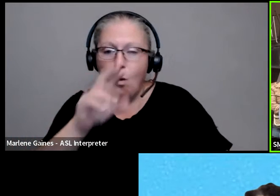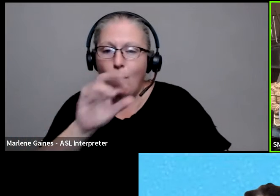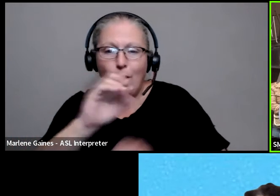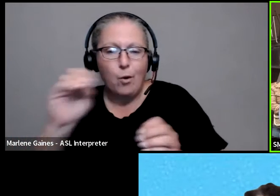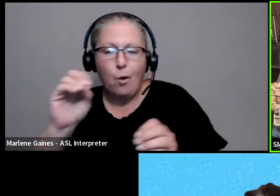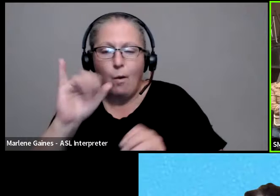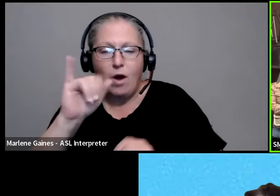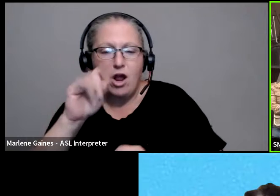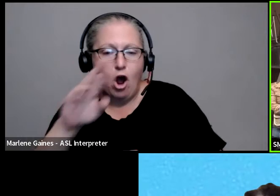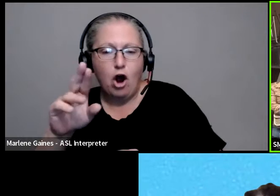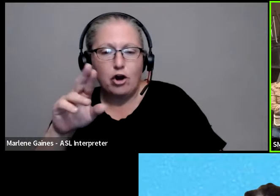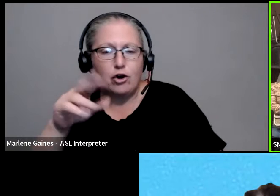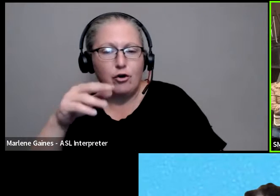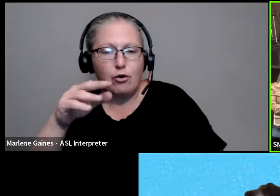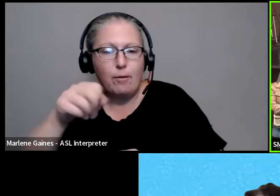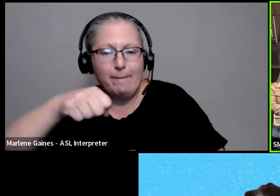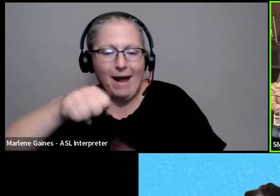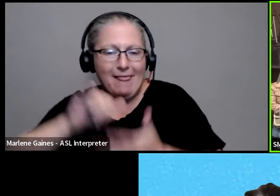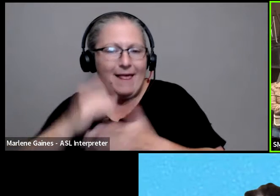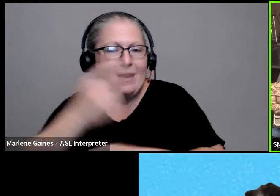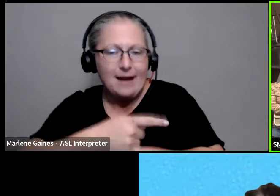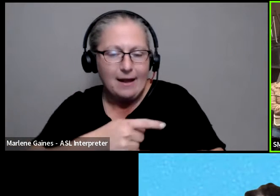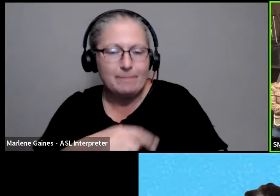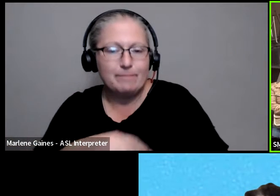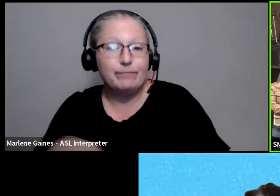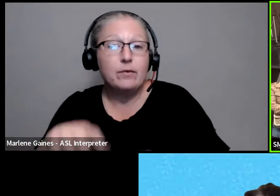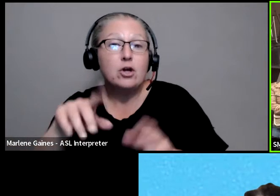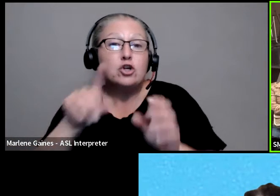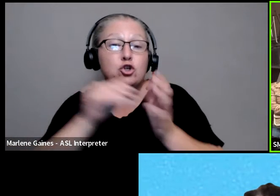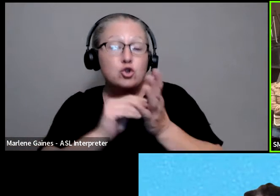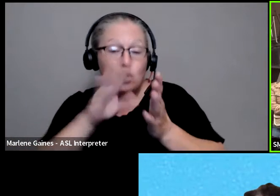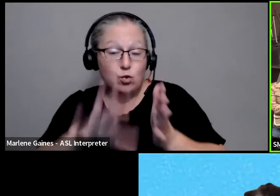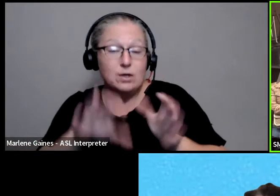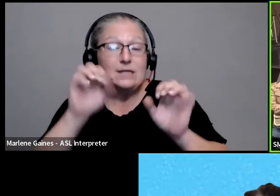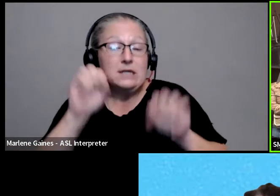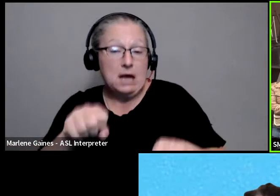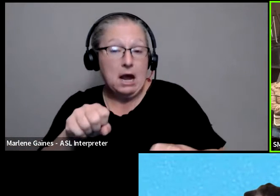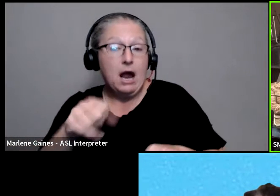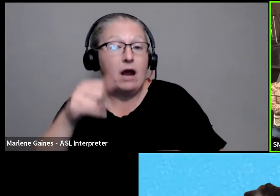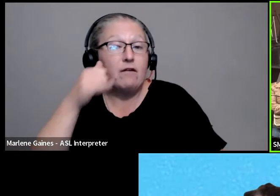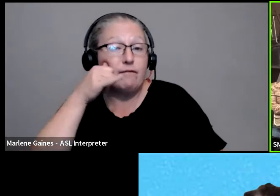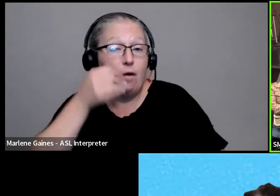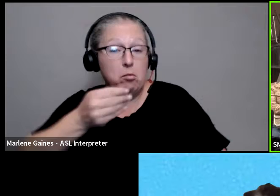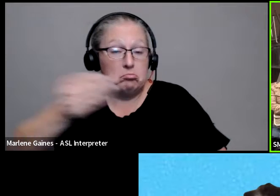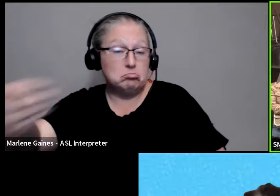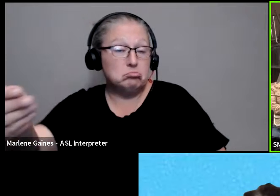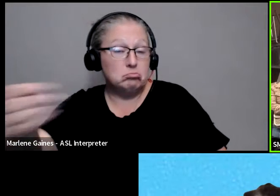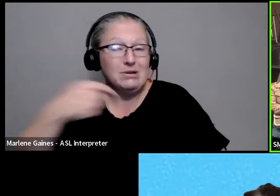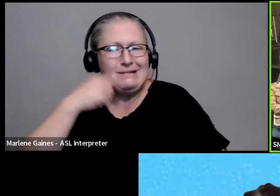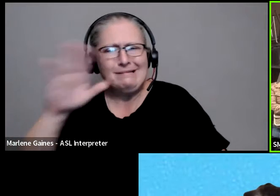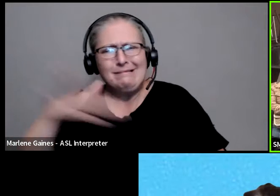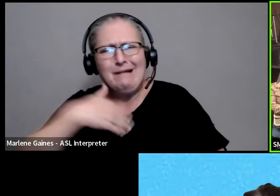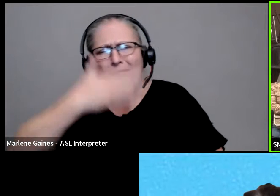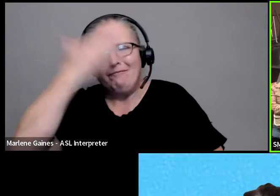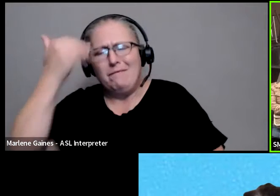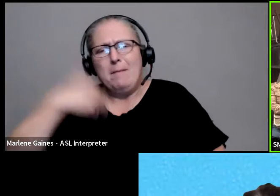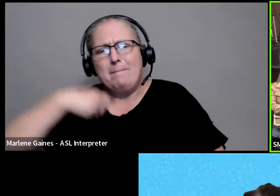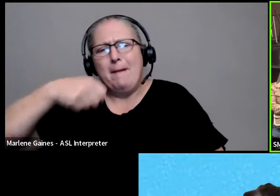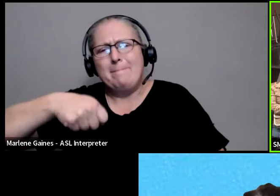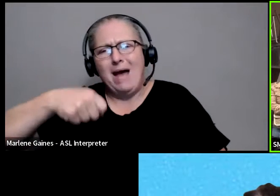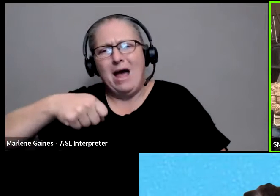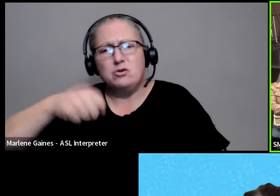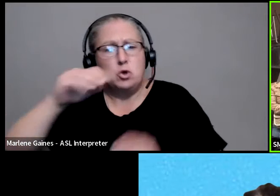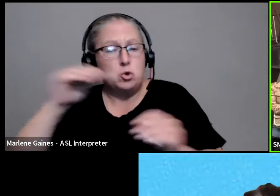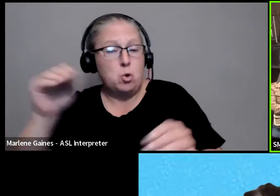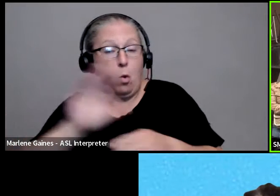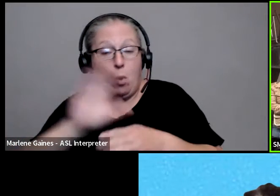day. Students also can turn in their phones and they'll get a slip, you know, that, oh, I forgot my Yonder pouch without